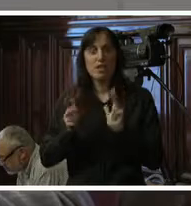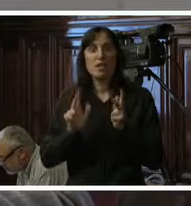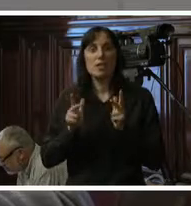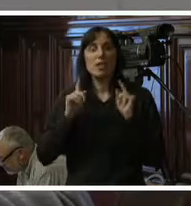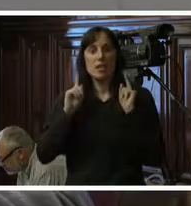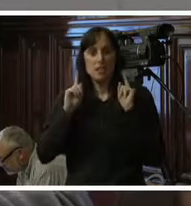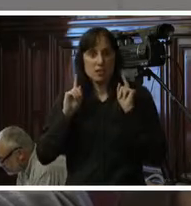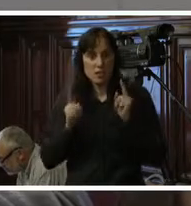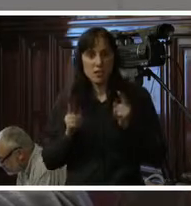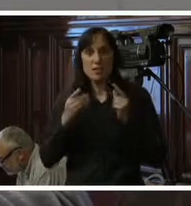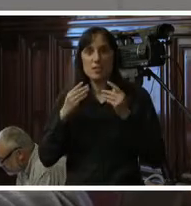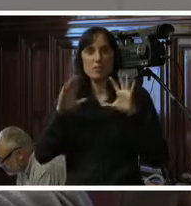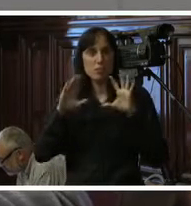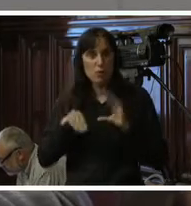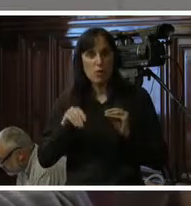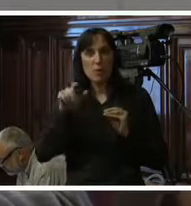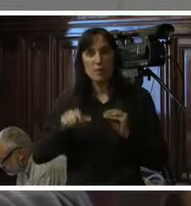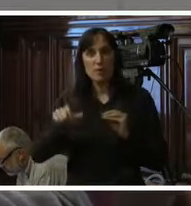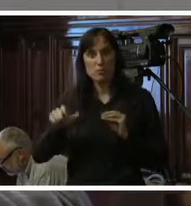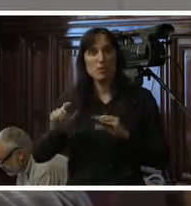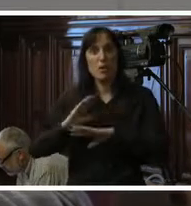with hearing disability. And